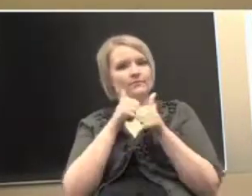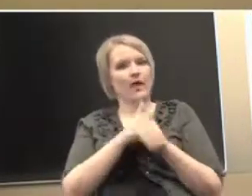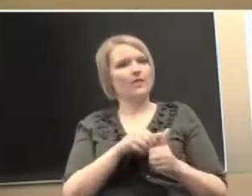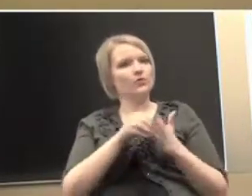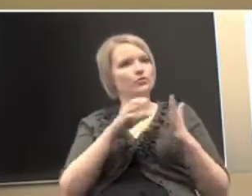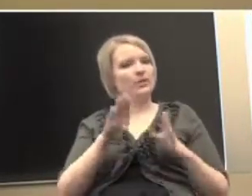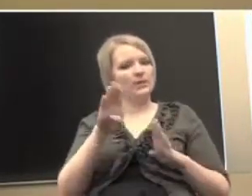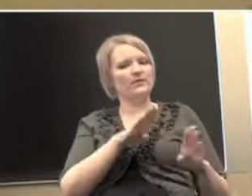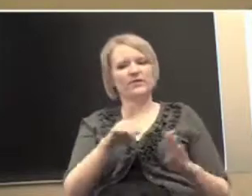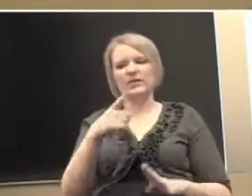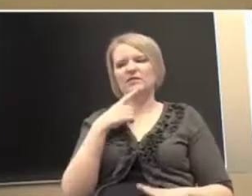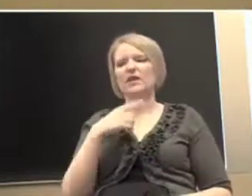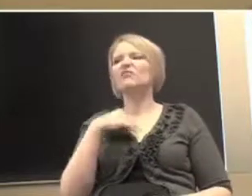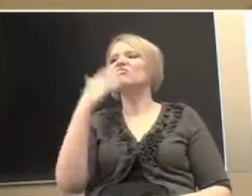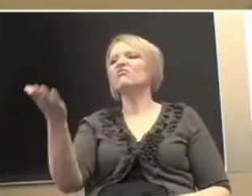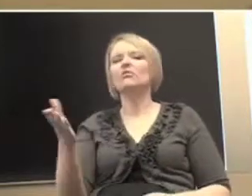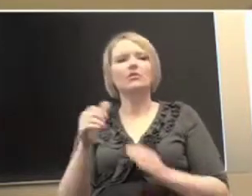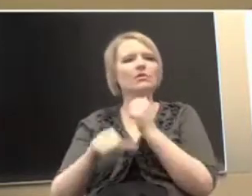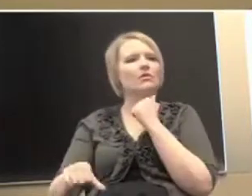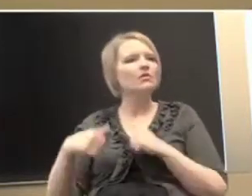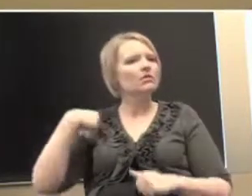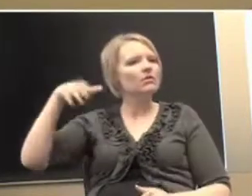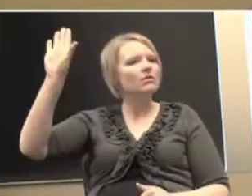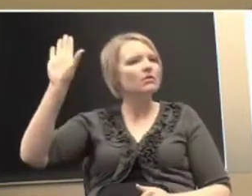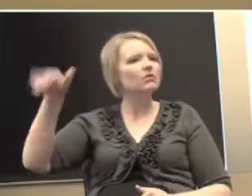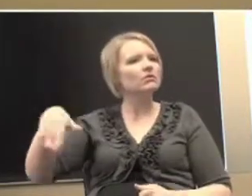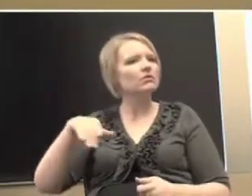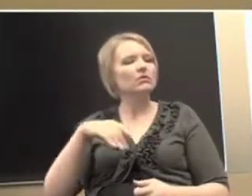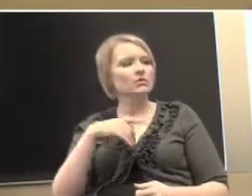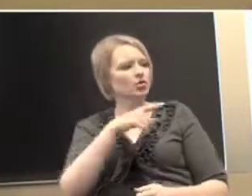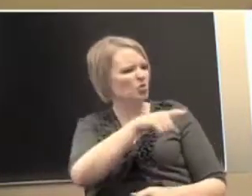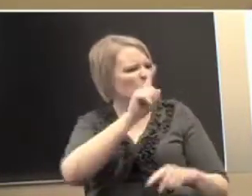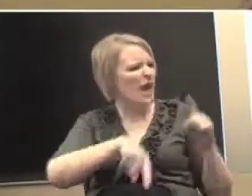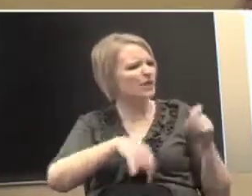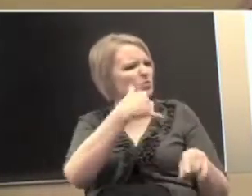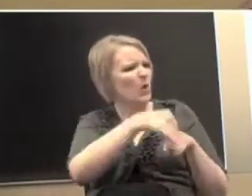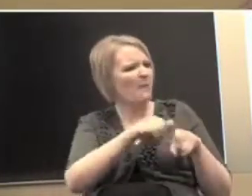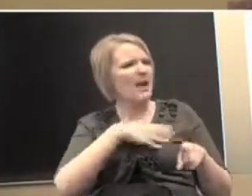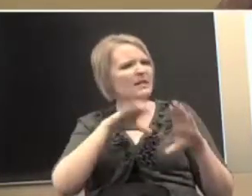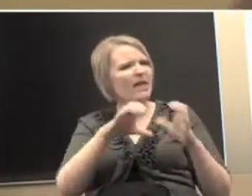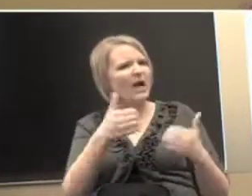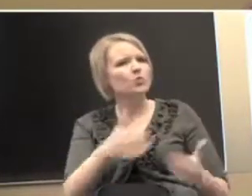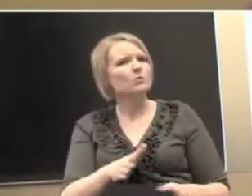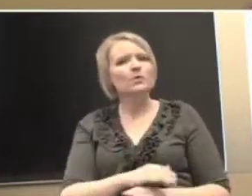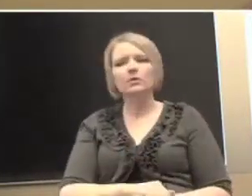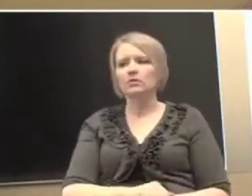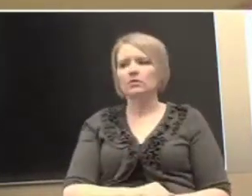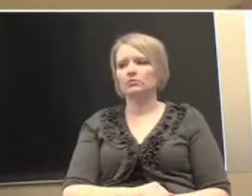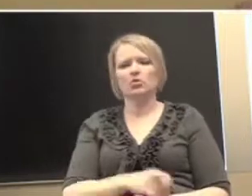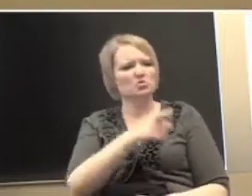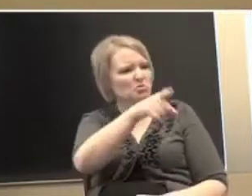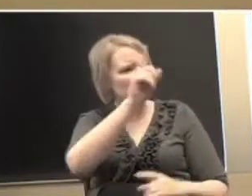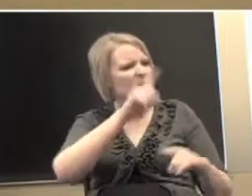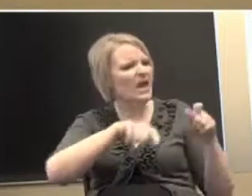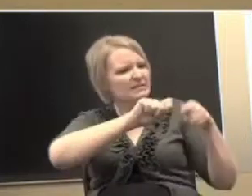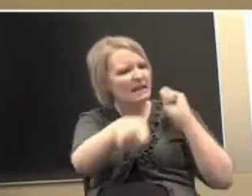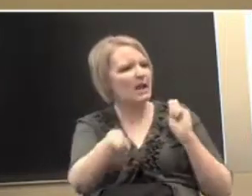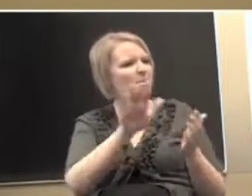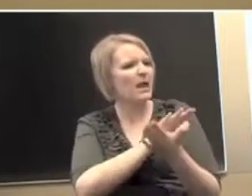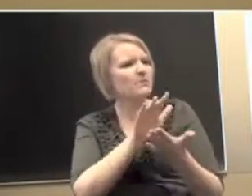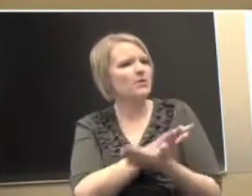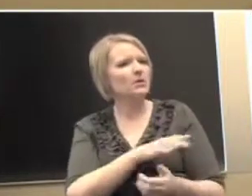So if the student then says, oh, this is a bunch of shit, you can't swear in my classroom. And then he tells her, you can't tear paper. And all of a sudden,